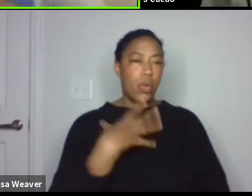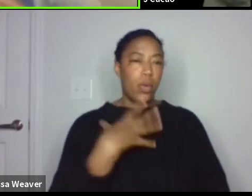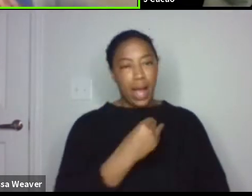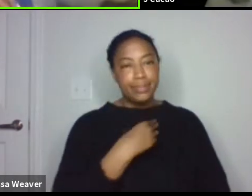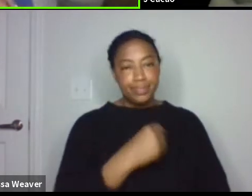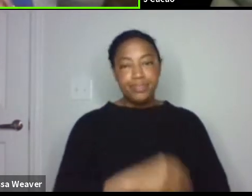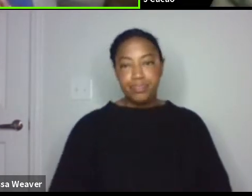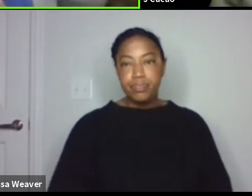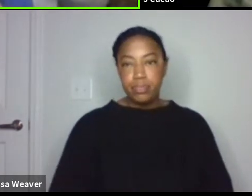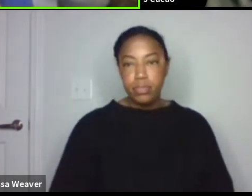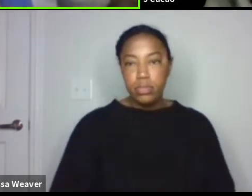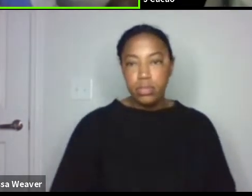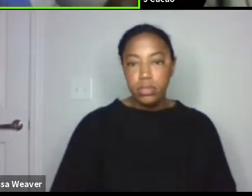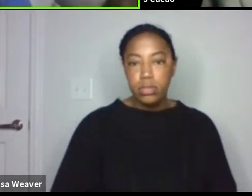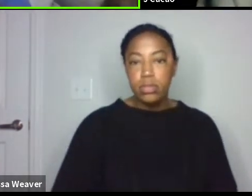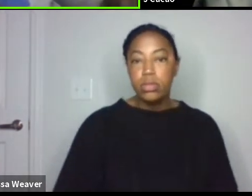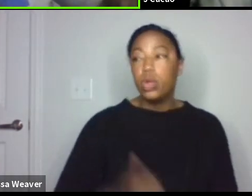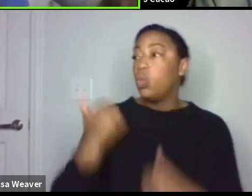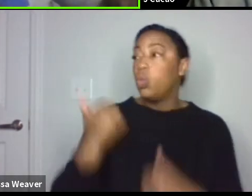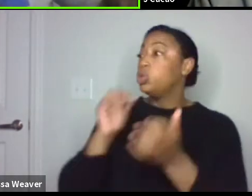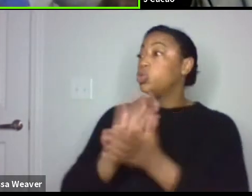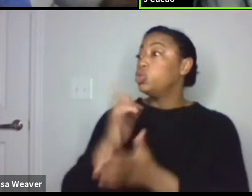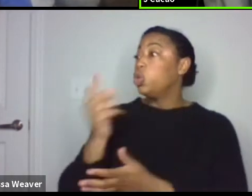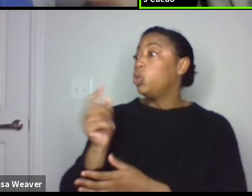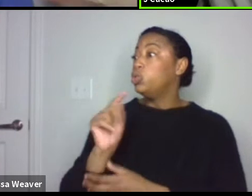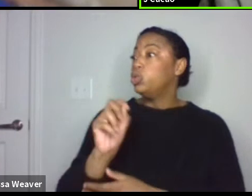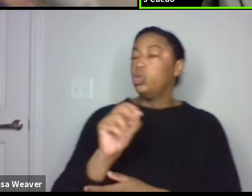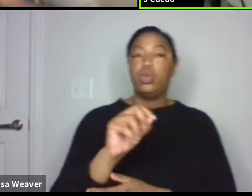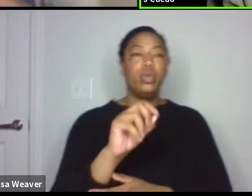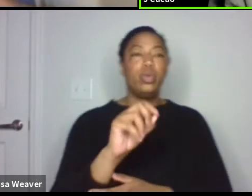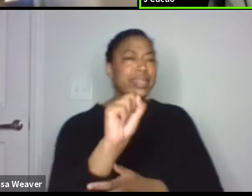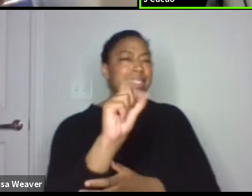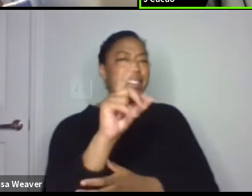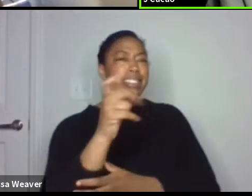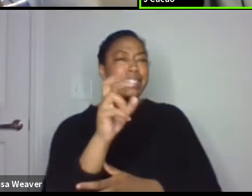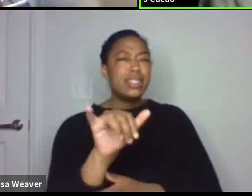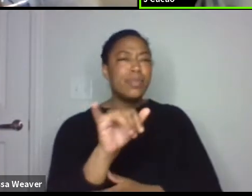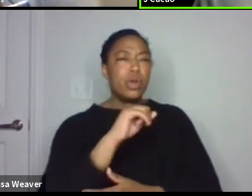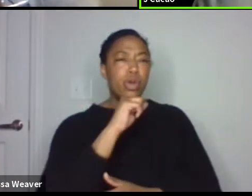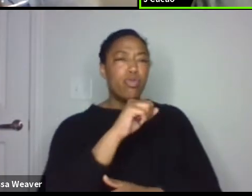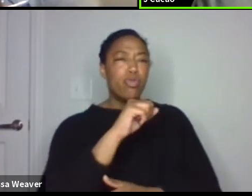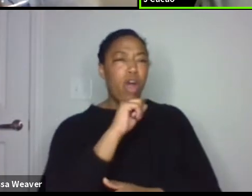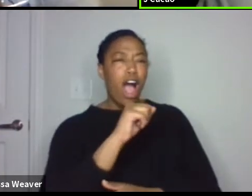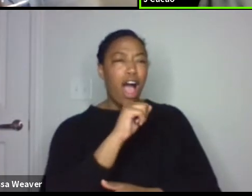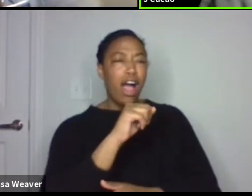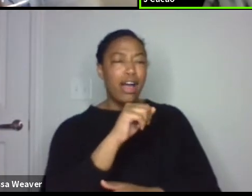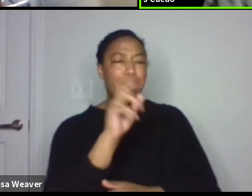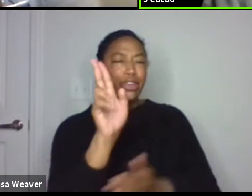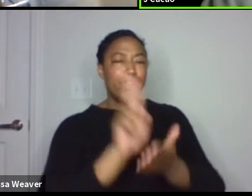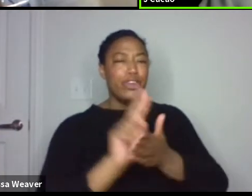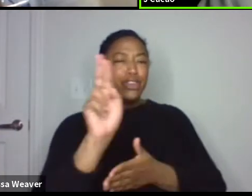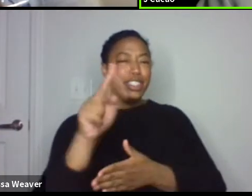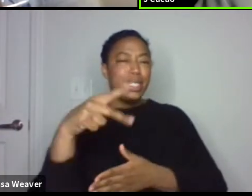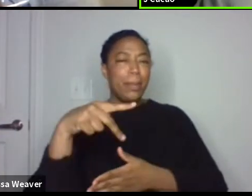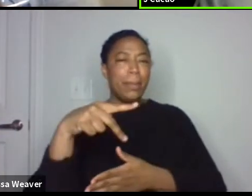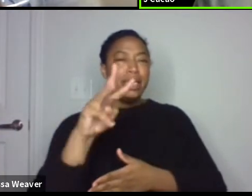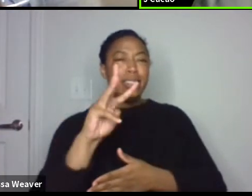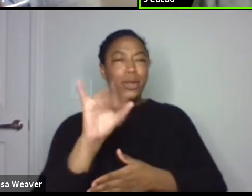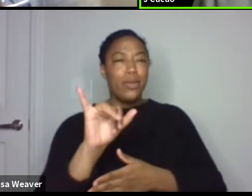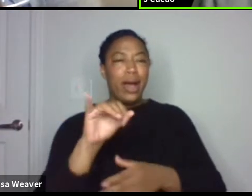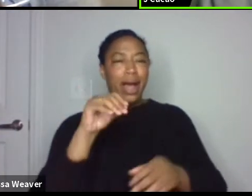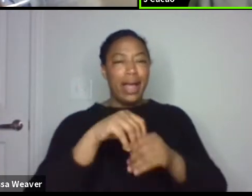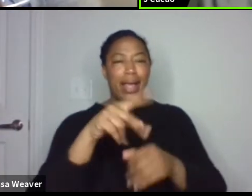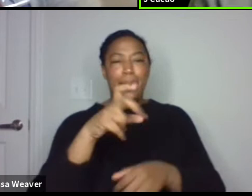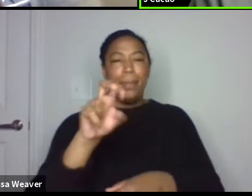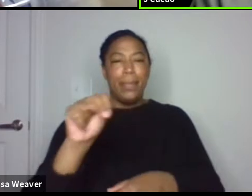did you go to? Slippery Rock University. It's out in a small school, PWI out Pennsylvania. Played ball there as